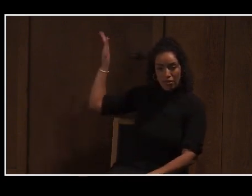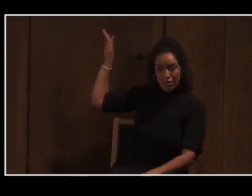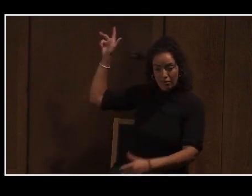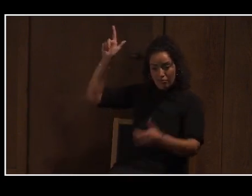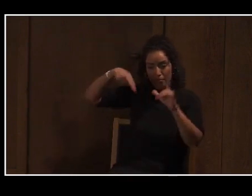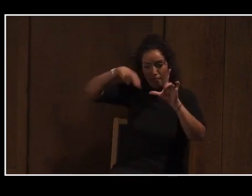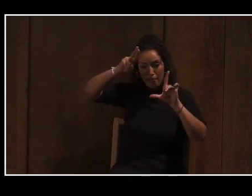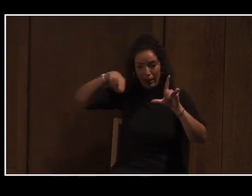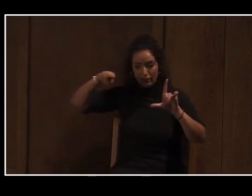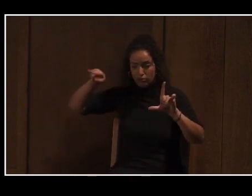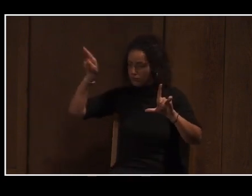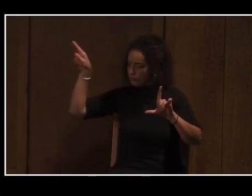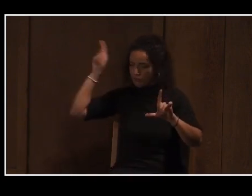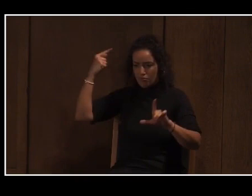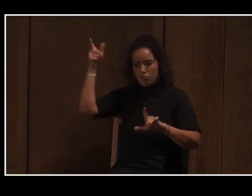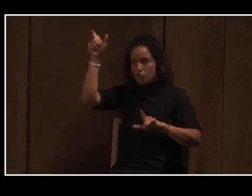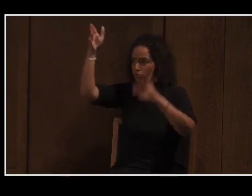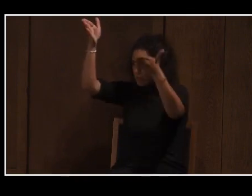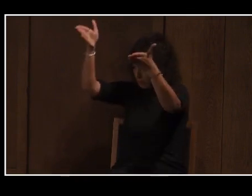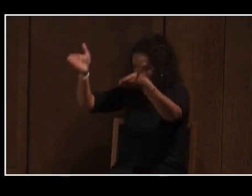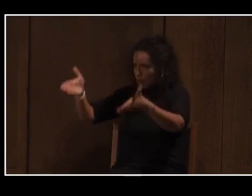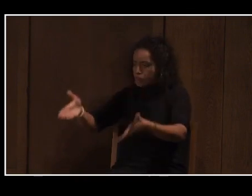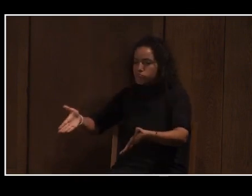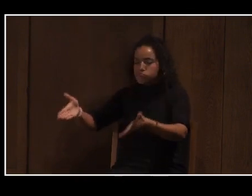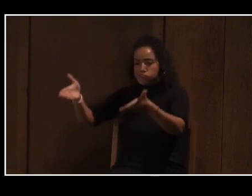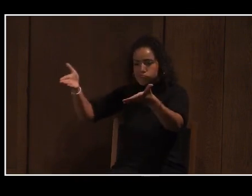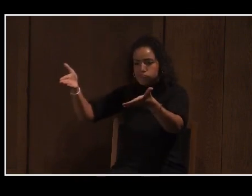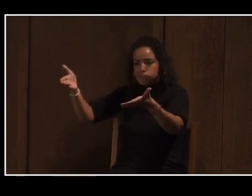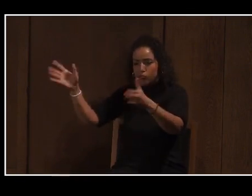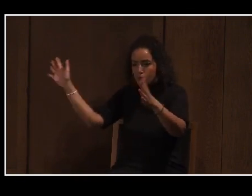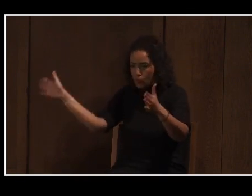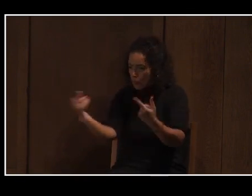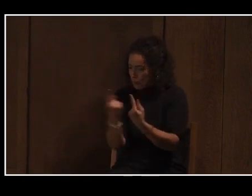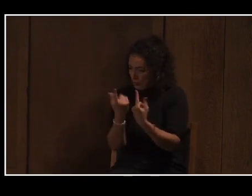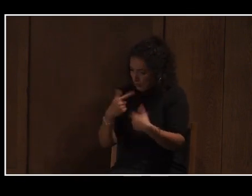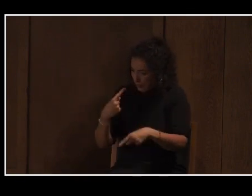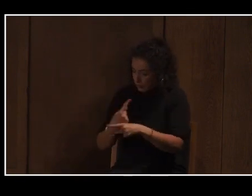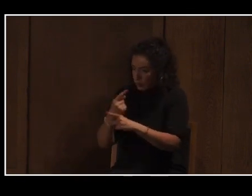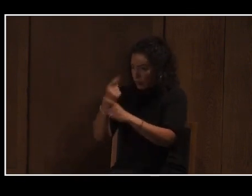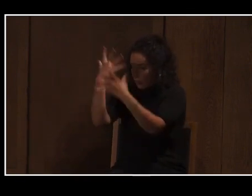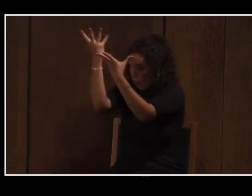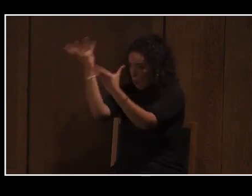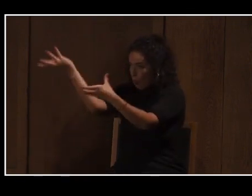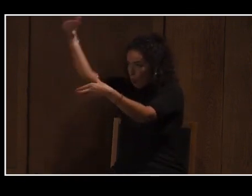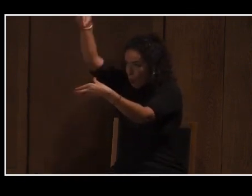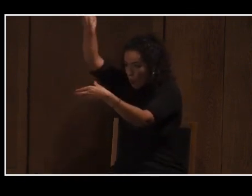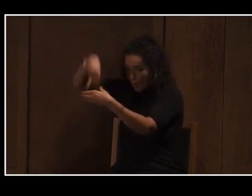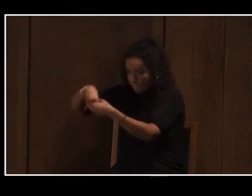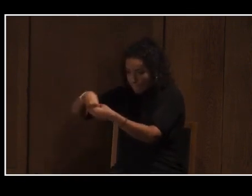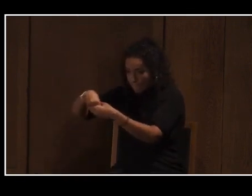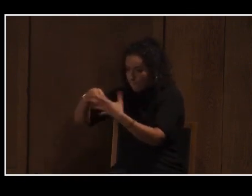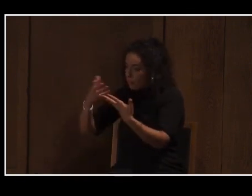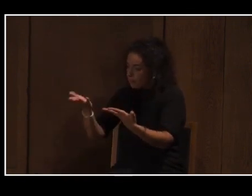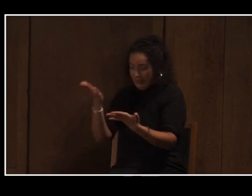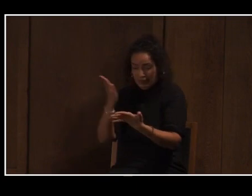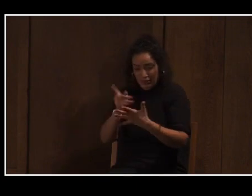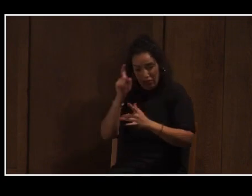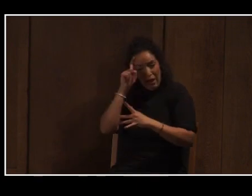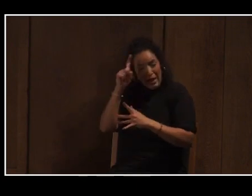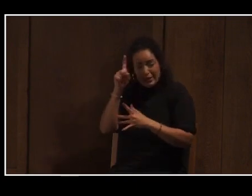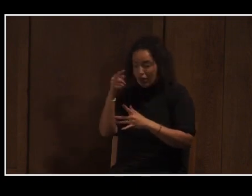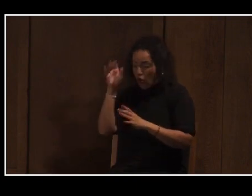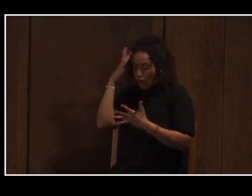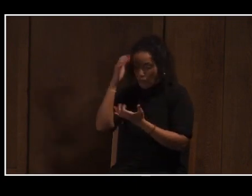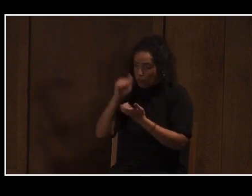is like the embodiment of all of those things you've been talking about. You are blessed, the idea of memory, and I